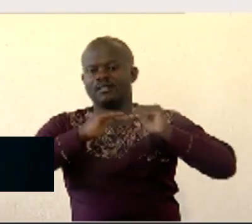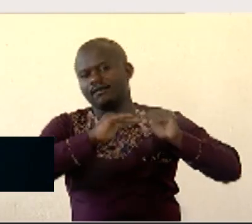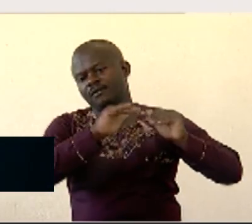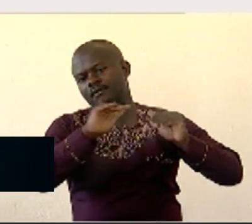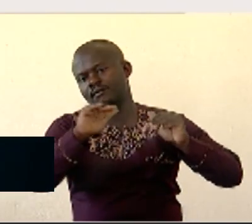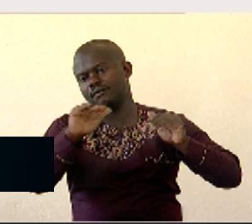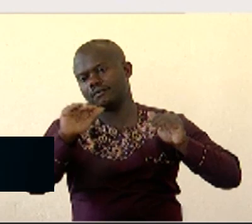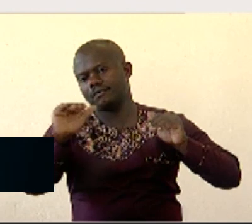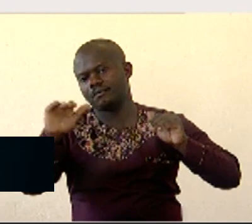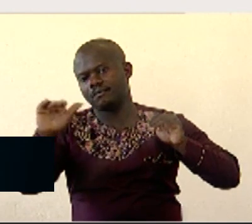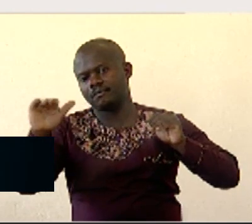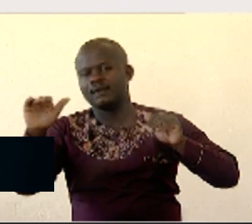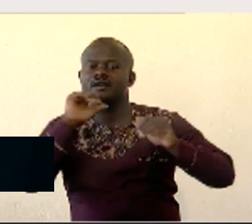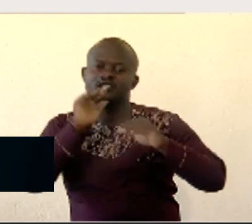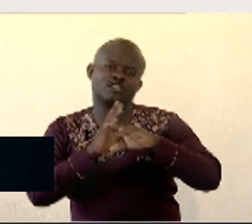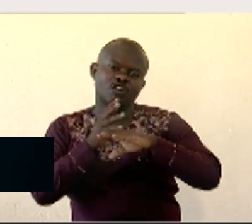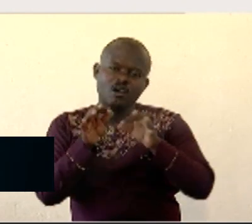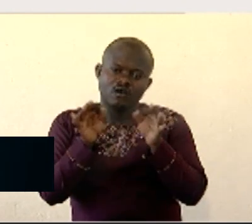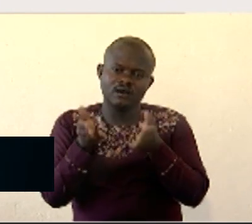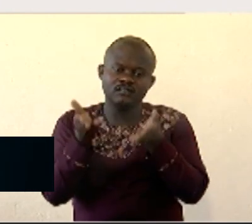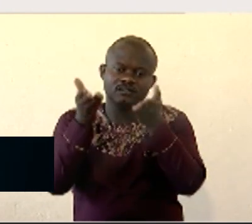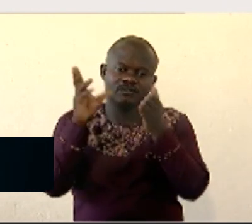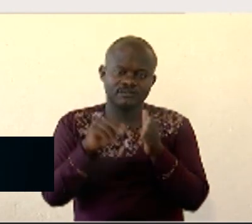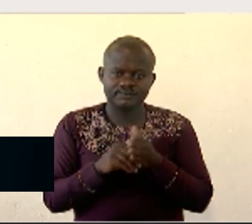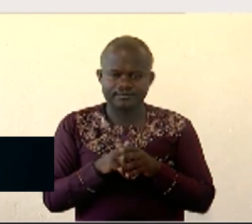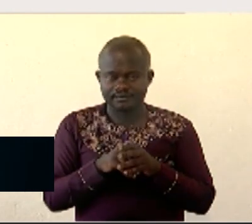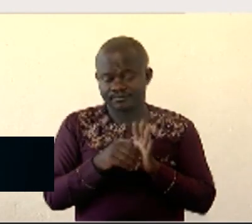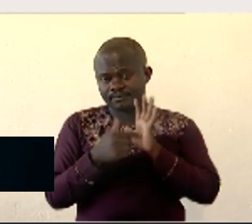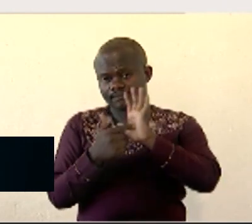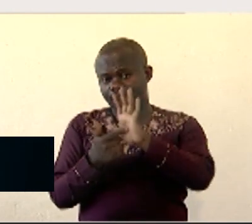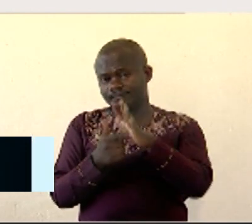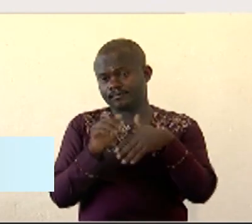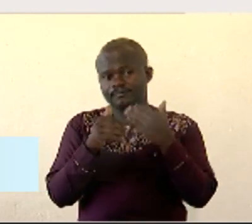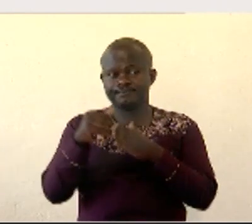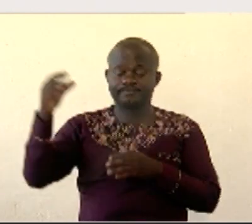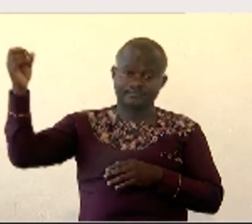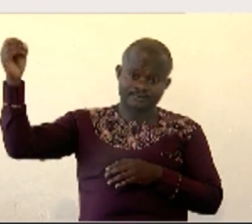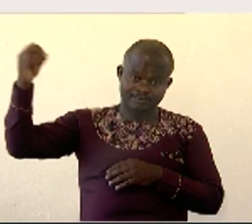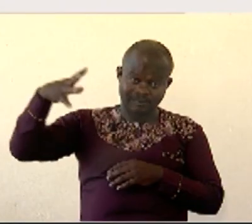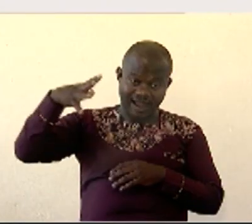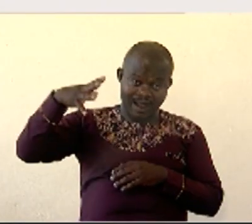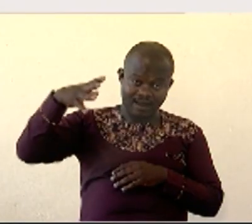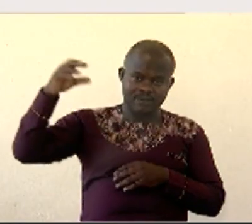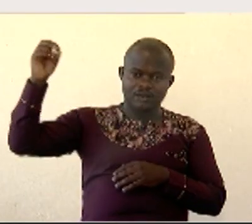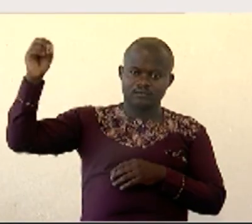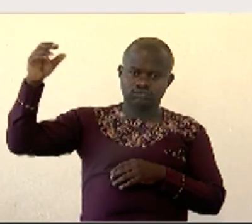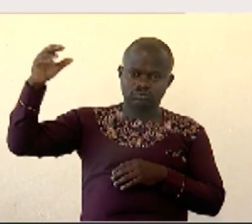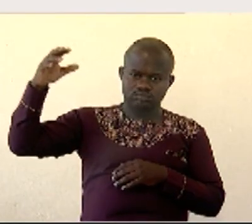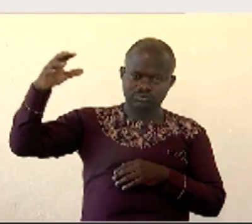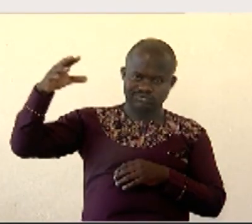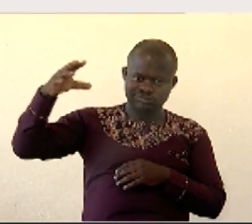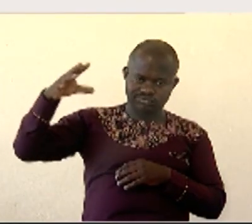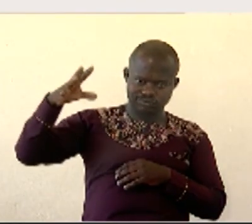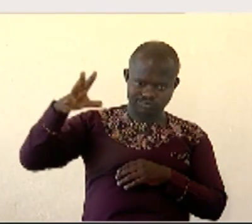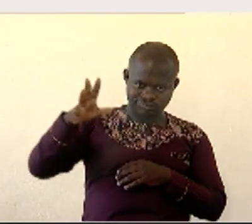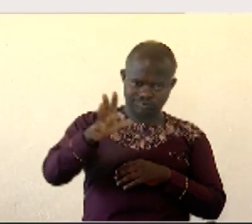to be stationary. It is no longer increasing. So the graph shows the effect of light intensity, the light intensity on rate